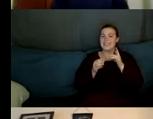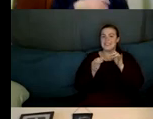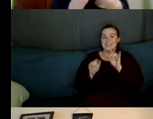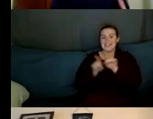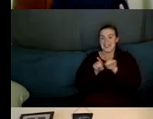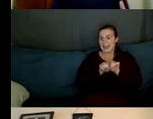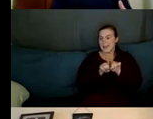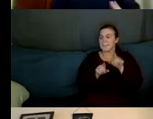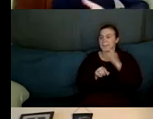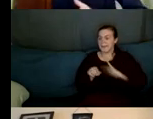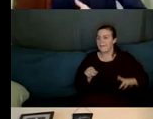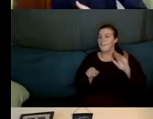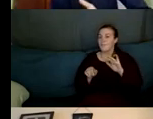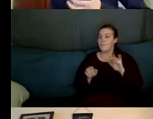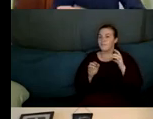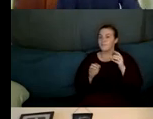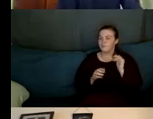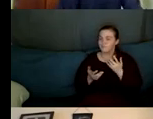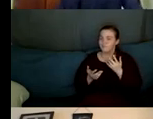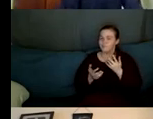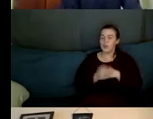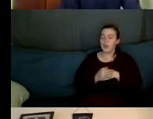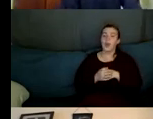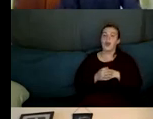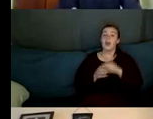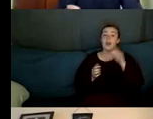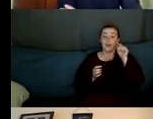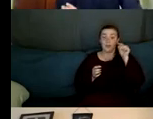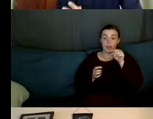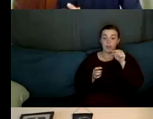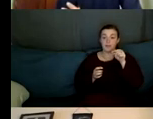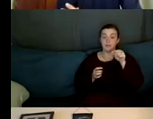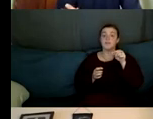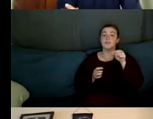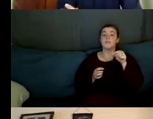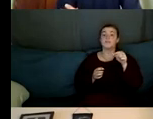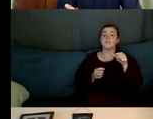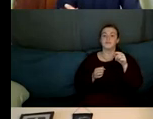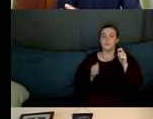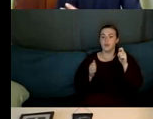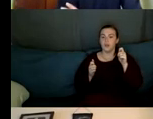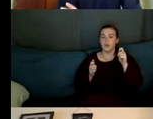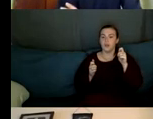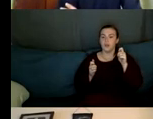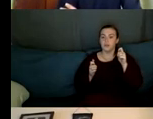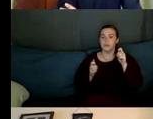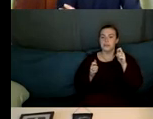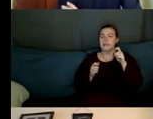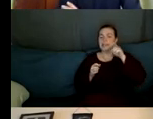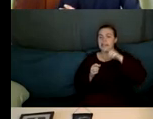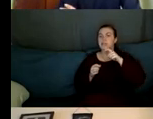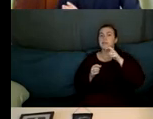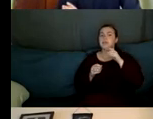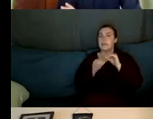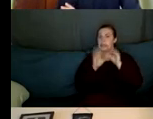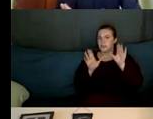stuff that goes into your website, into your schedule, all of that. Okay, so the